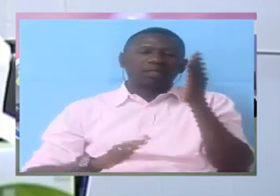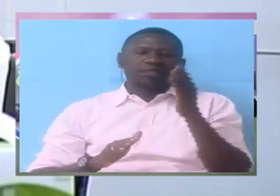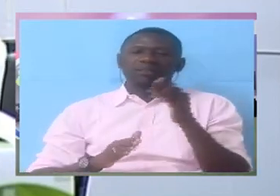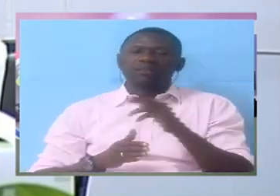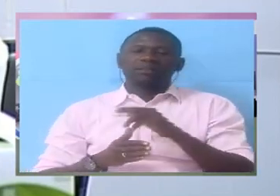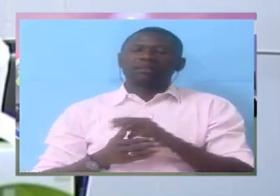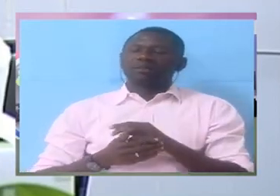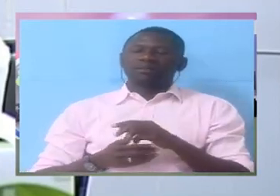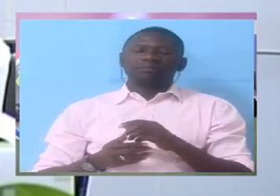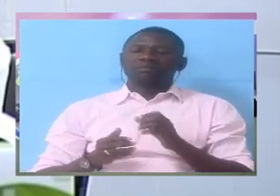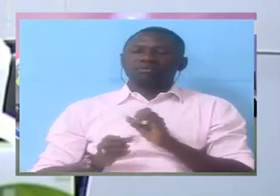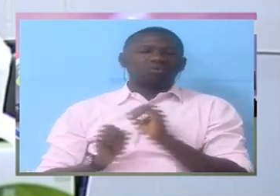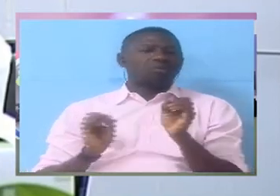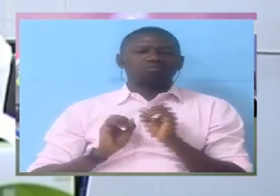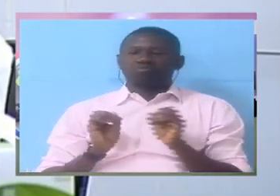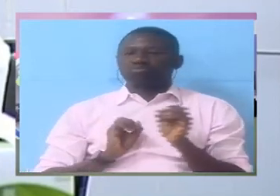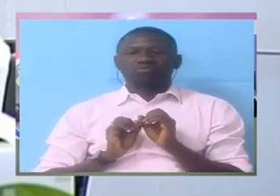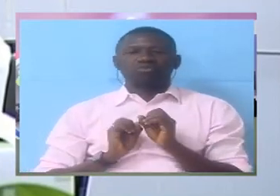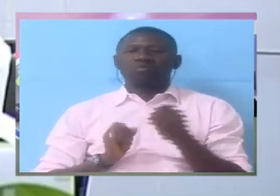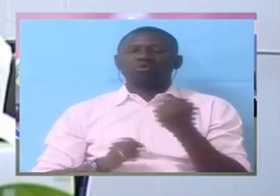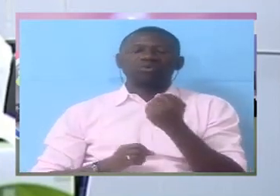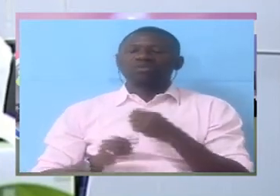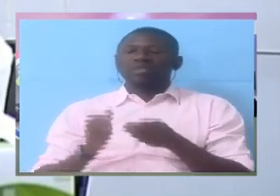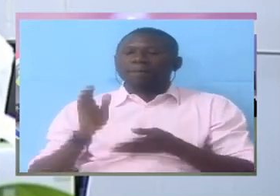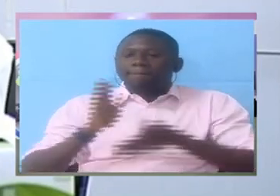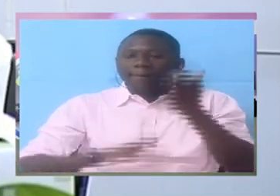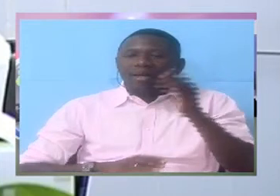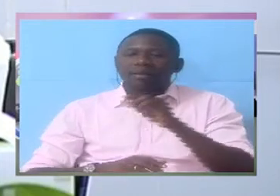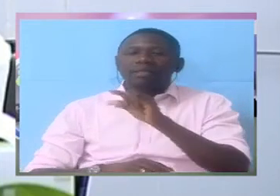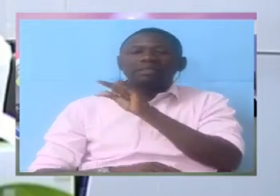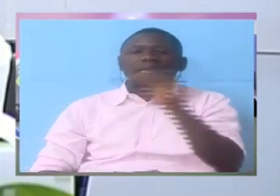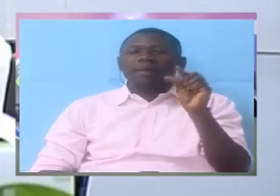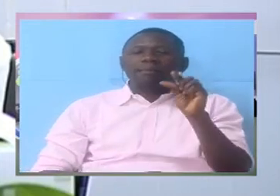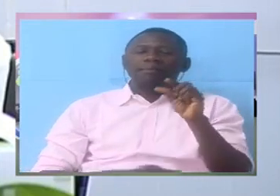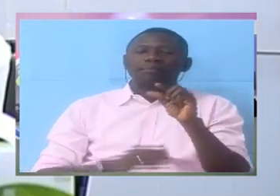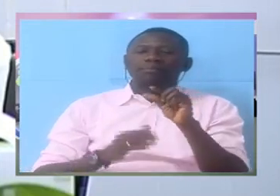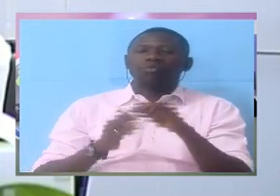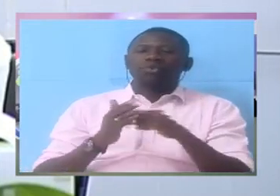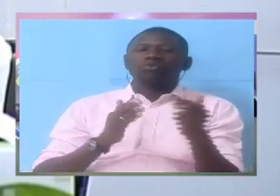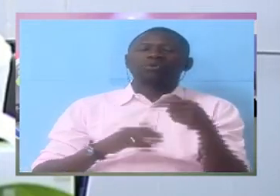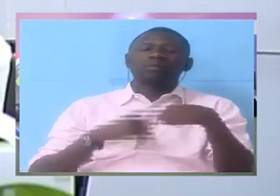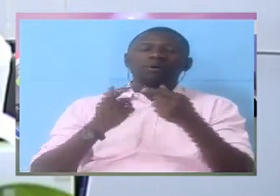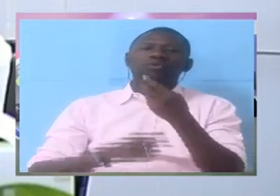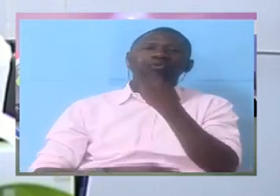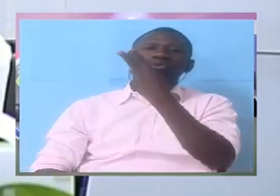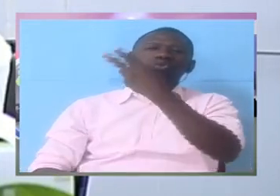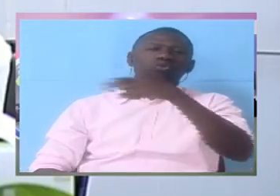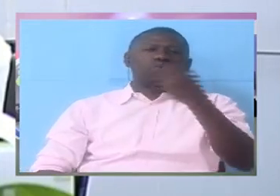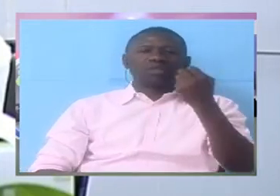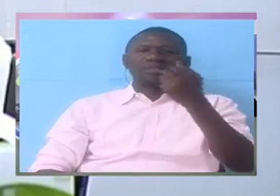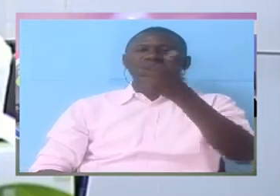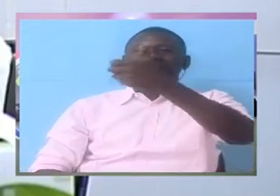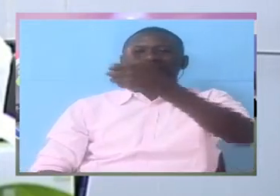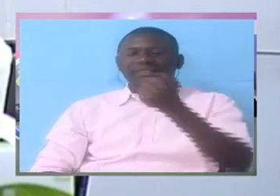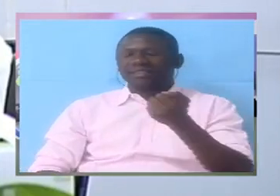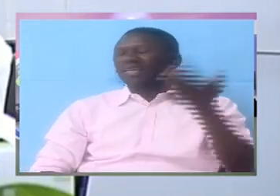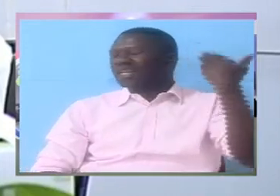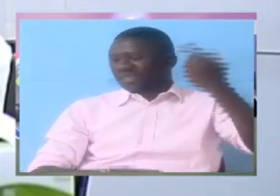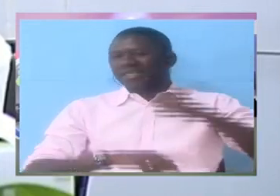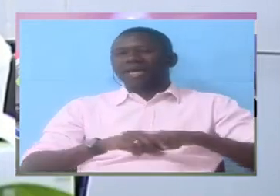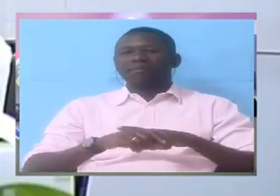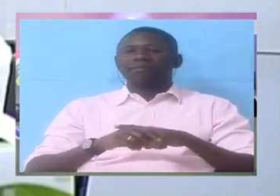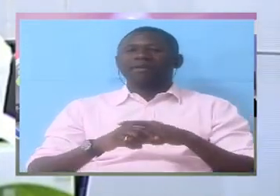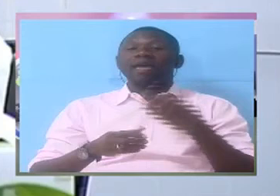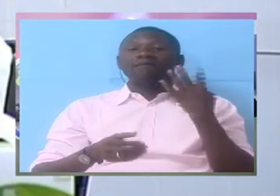The pass mark was 260 at the time. Botumo Alaya Kebitum Mana Ganye, Katu Purka